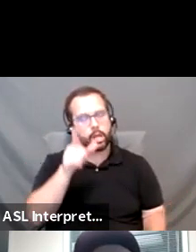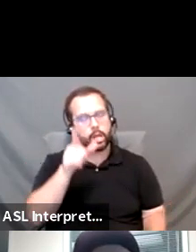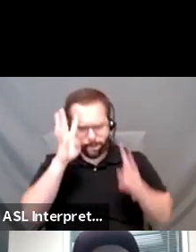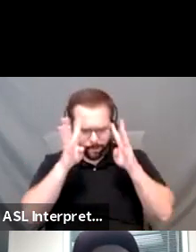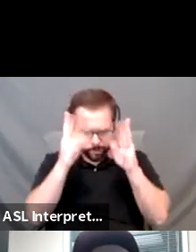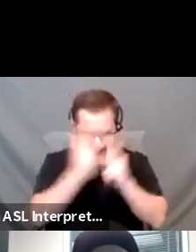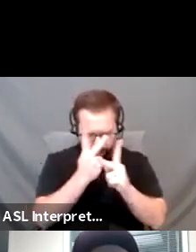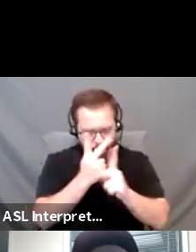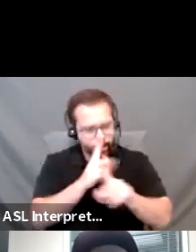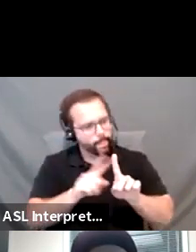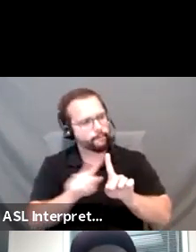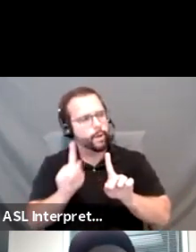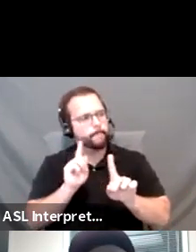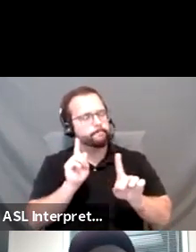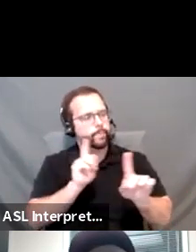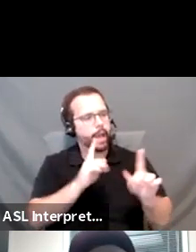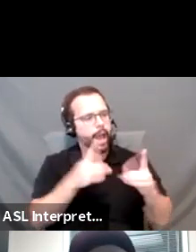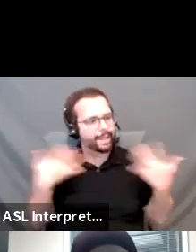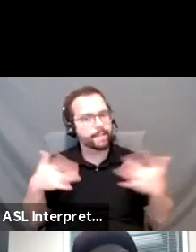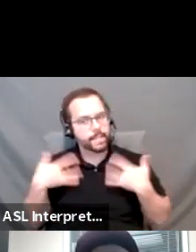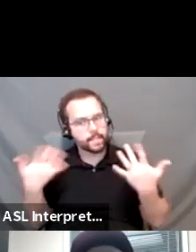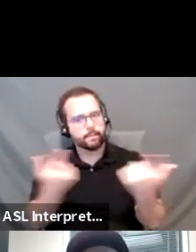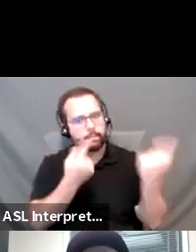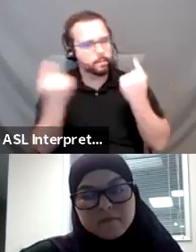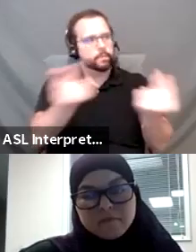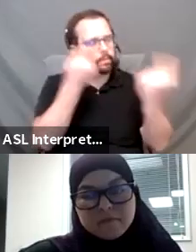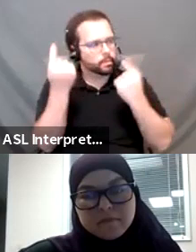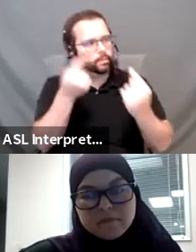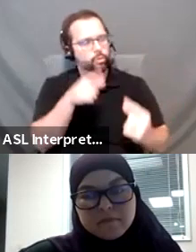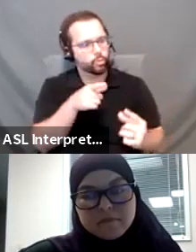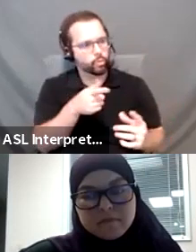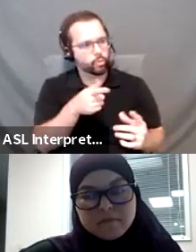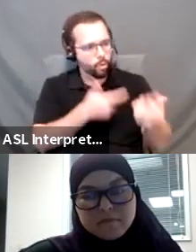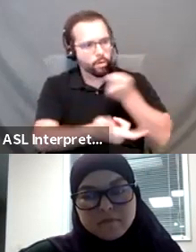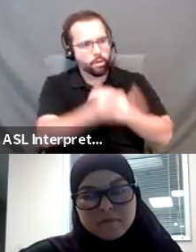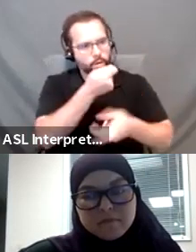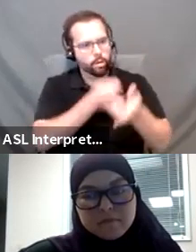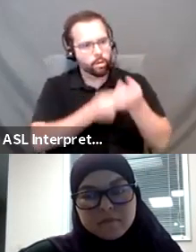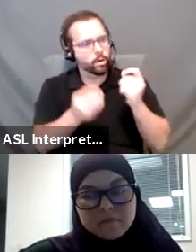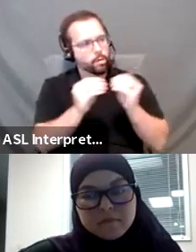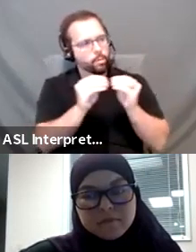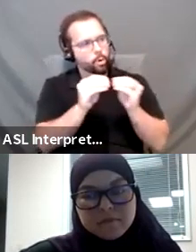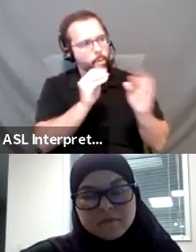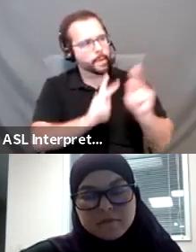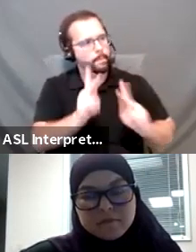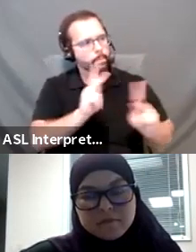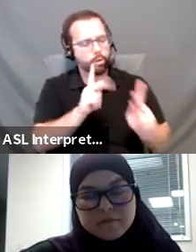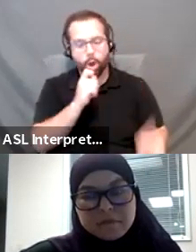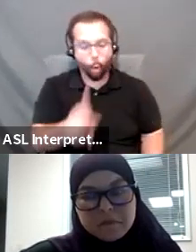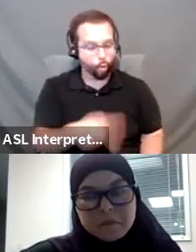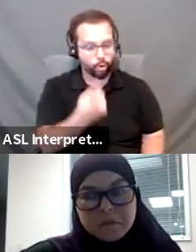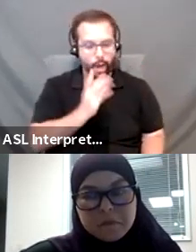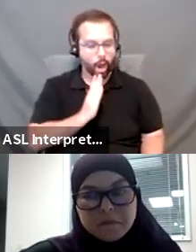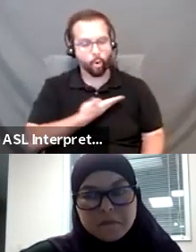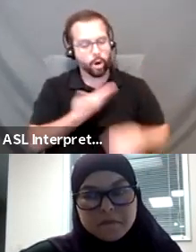to really adjust and also see that we were able to get more individuals, not just in our county where our center is at,